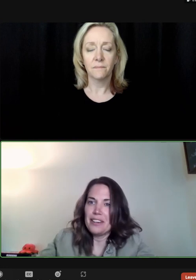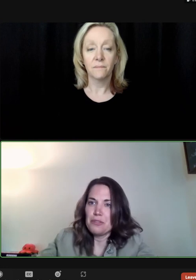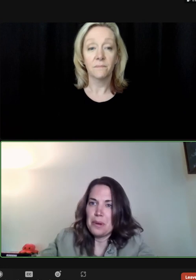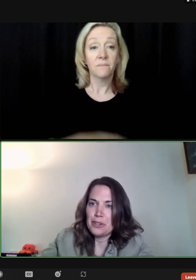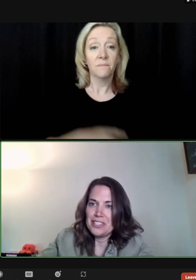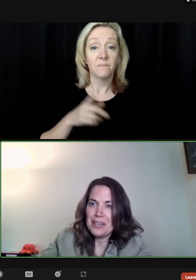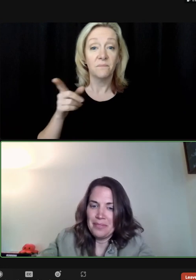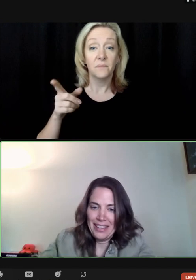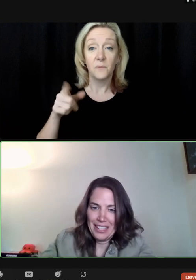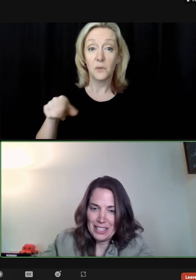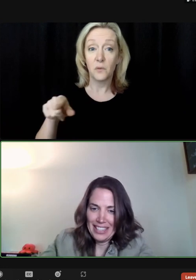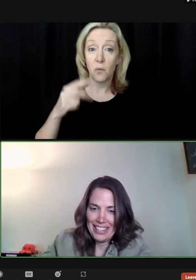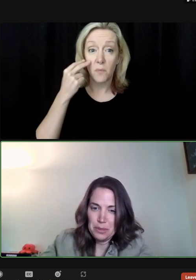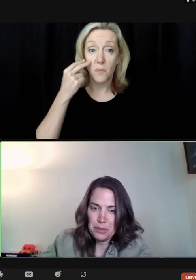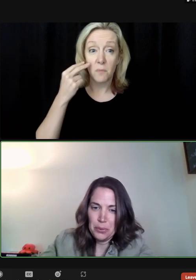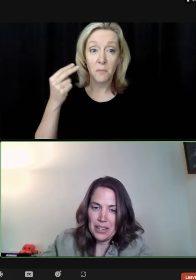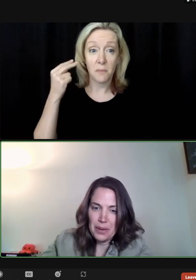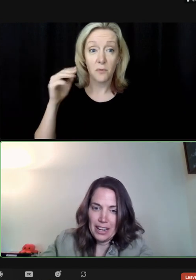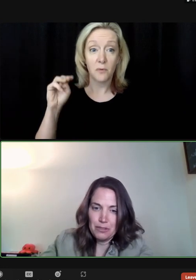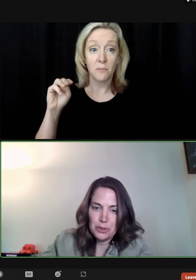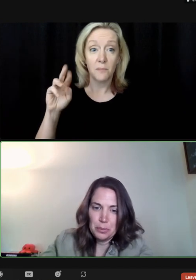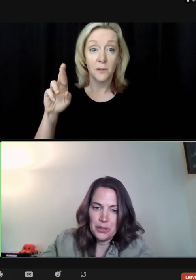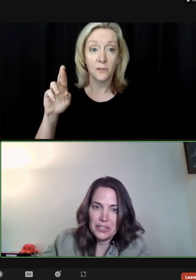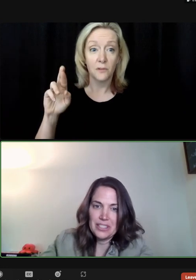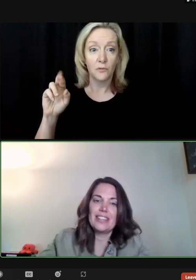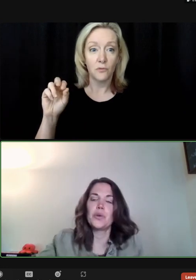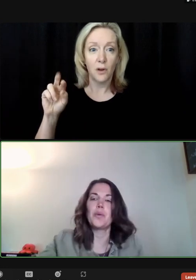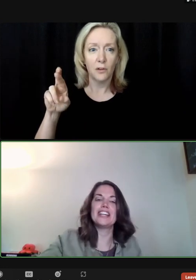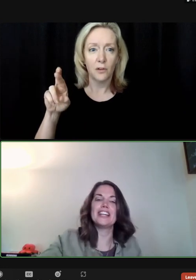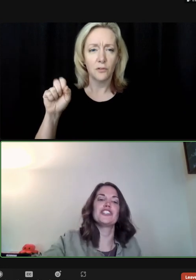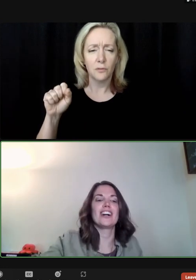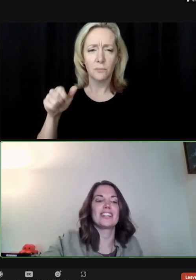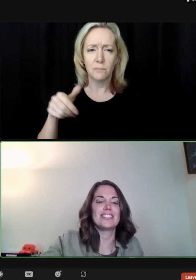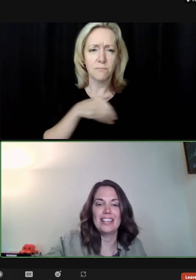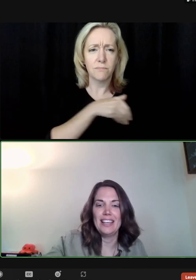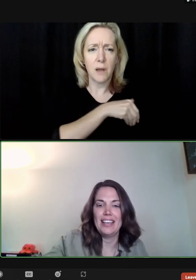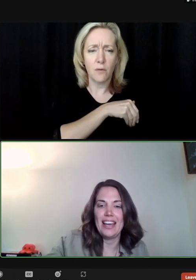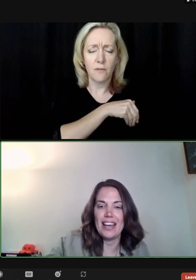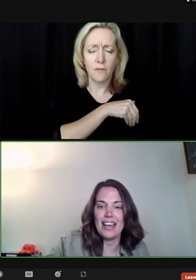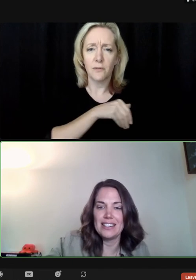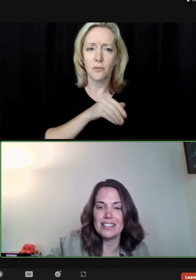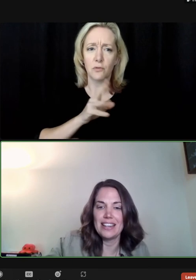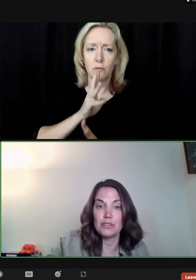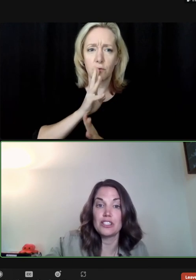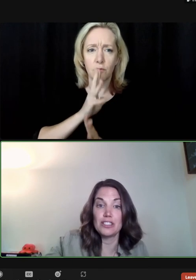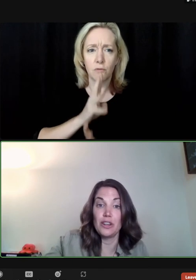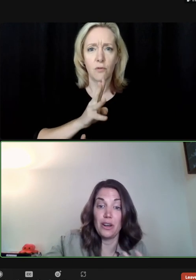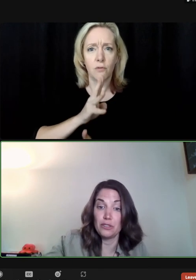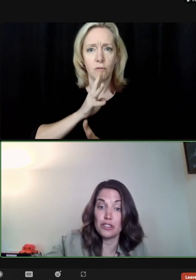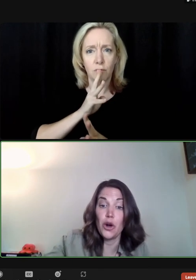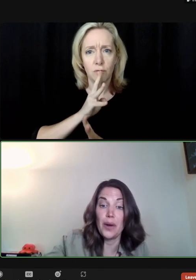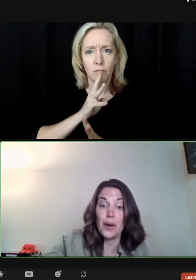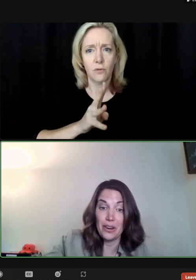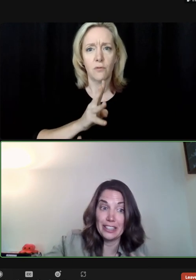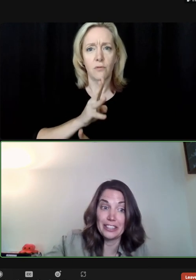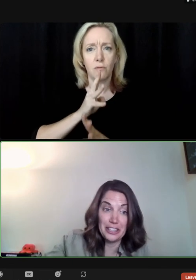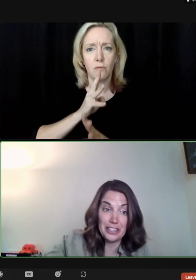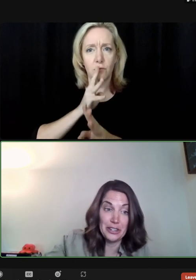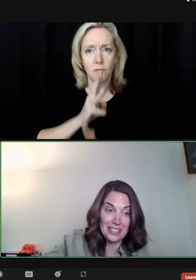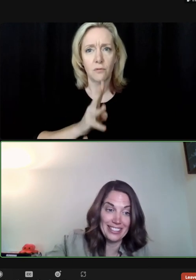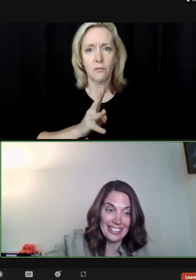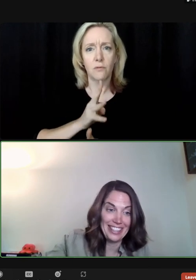So if anybody remembers him, he's a pretty impactful person in the way he talked and how slow